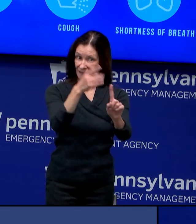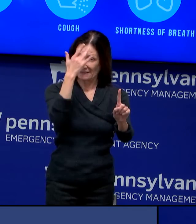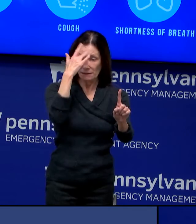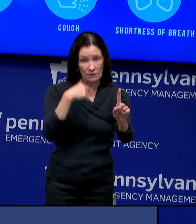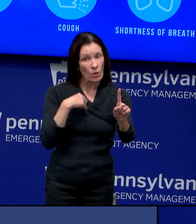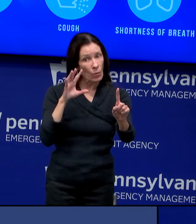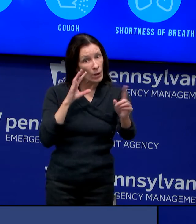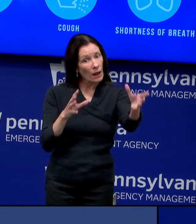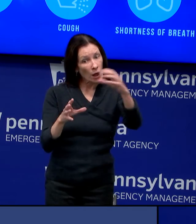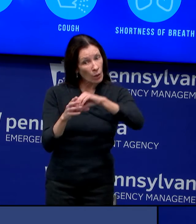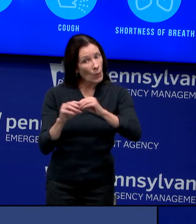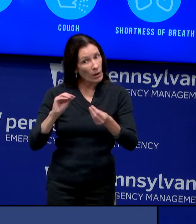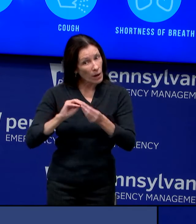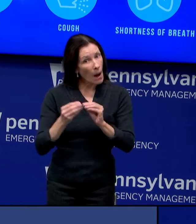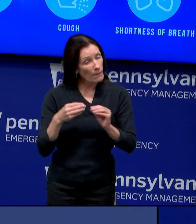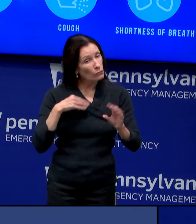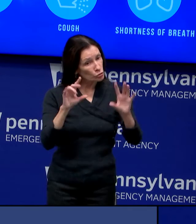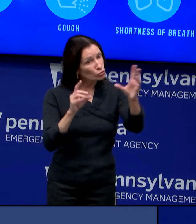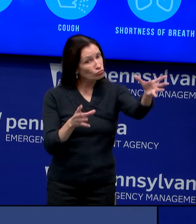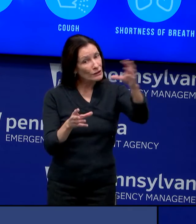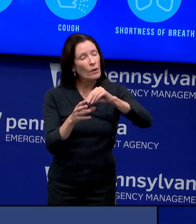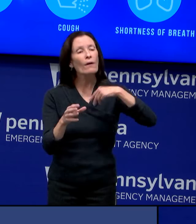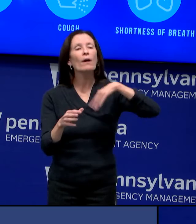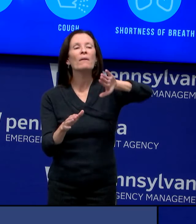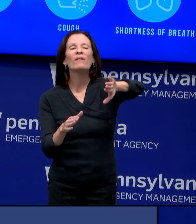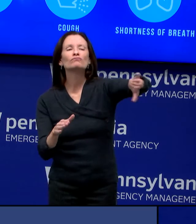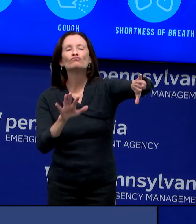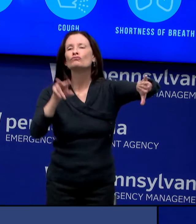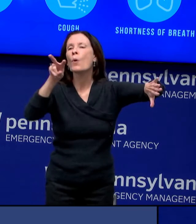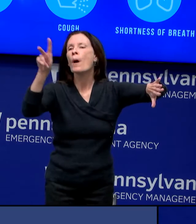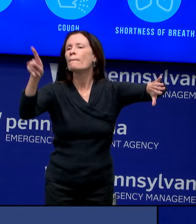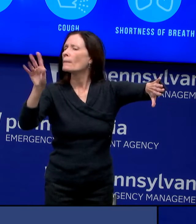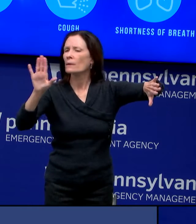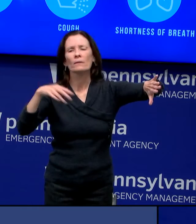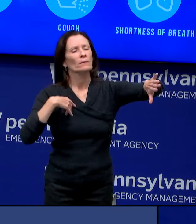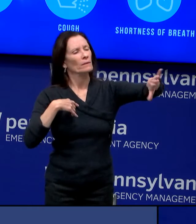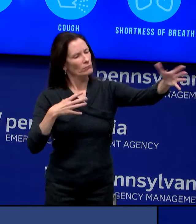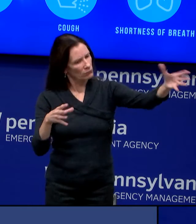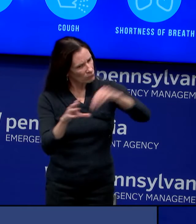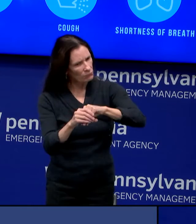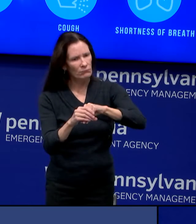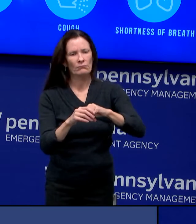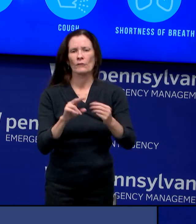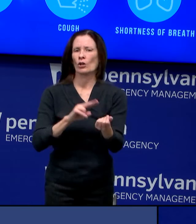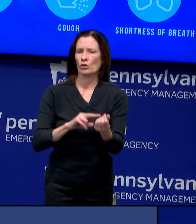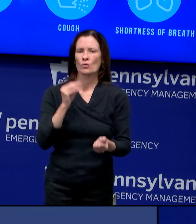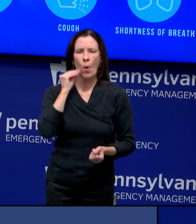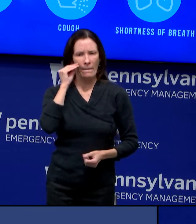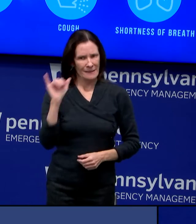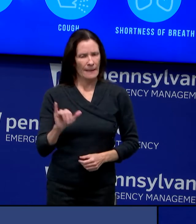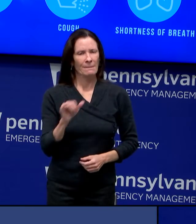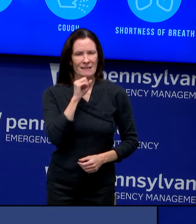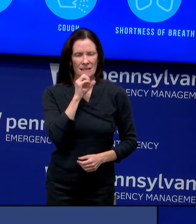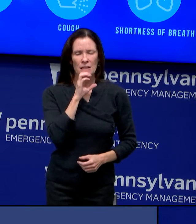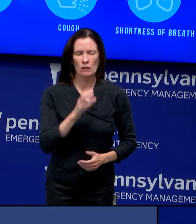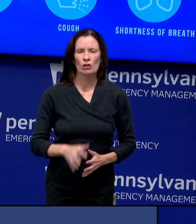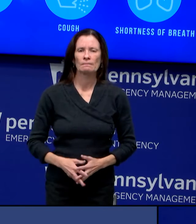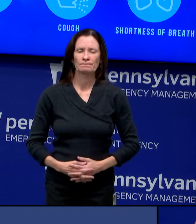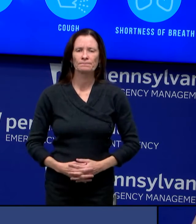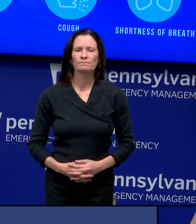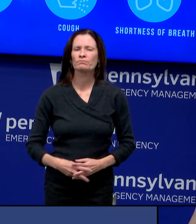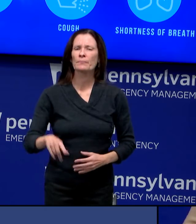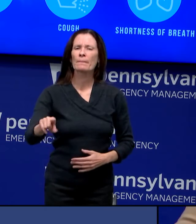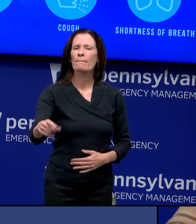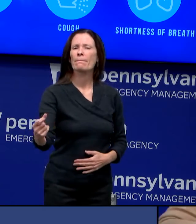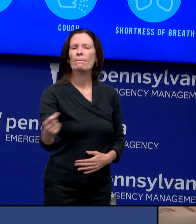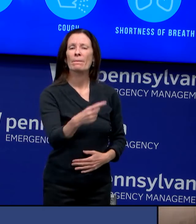on May 8th, are we allowed to visit family and friends again as long as it's not a large gathering? And if so, should we wear masks?